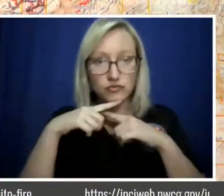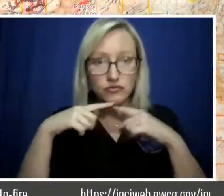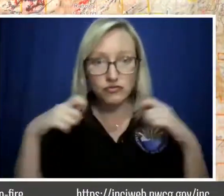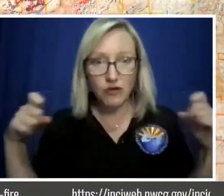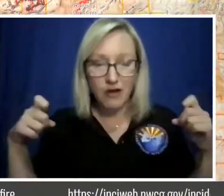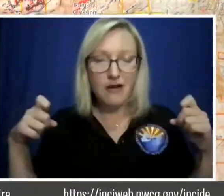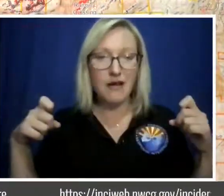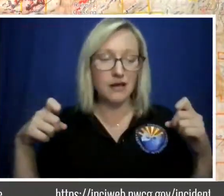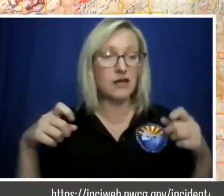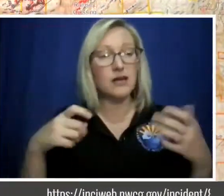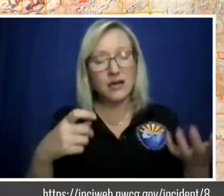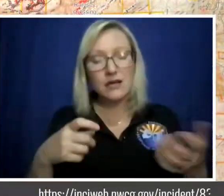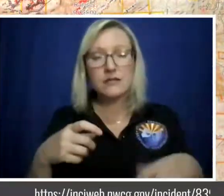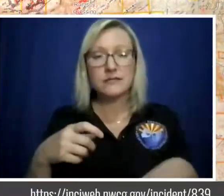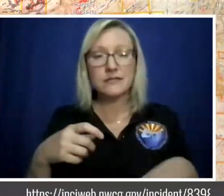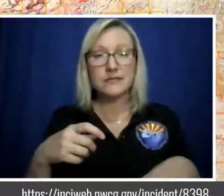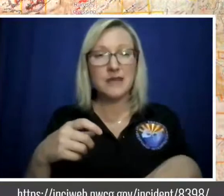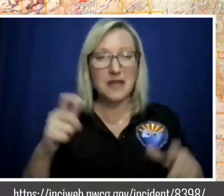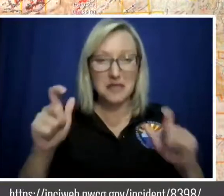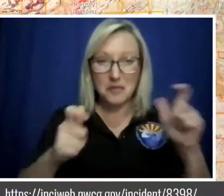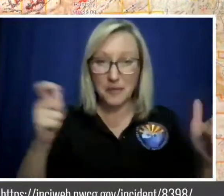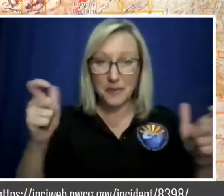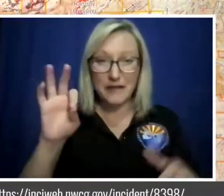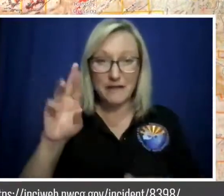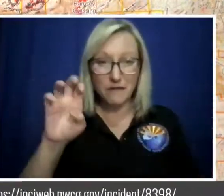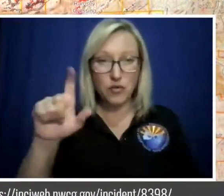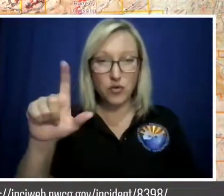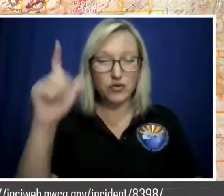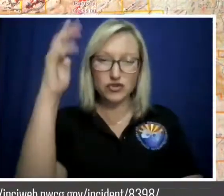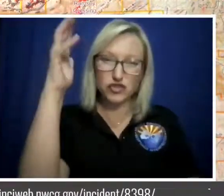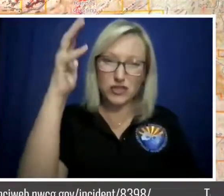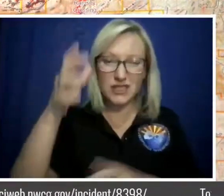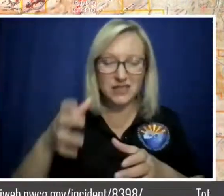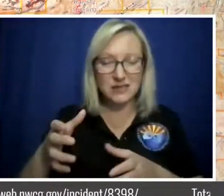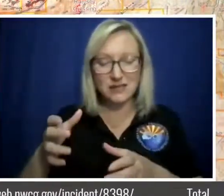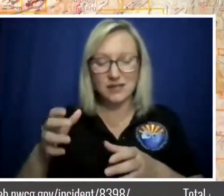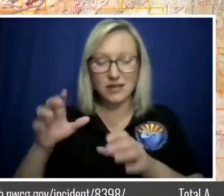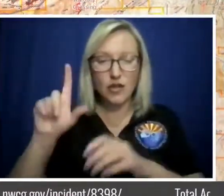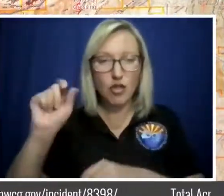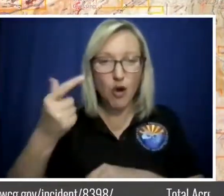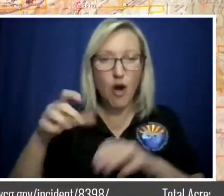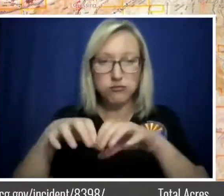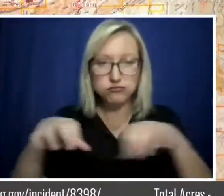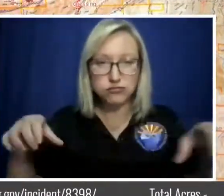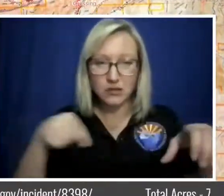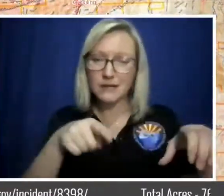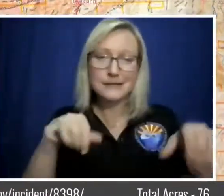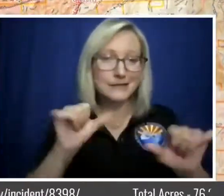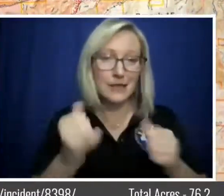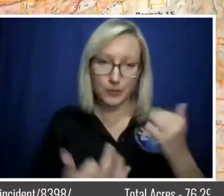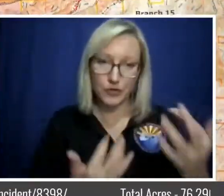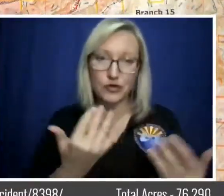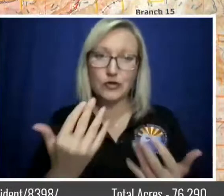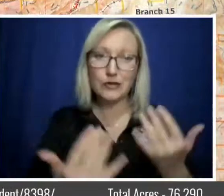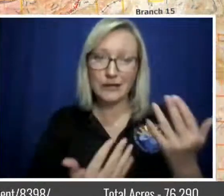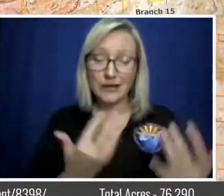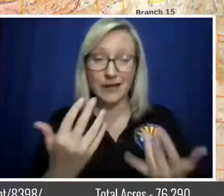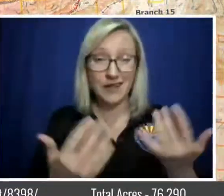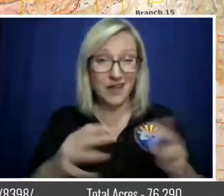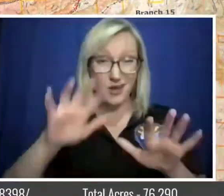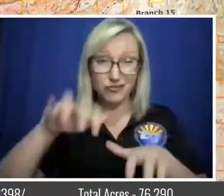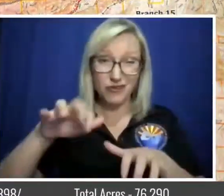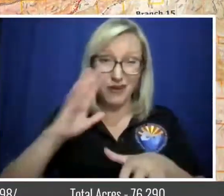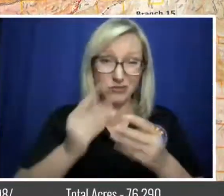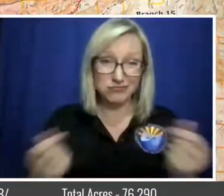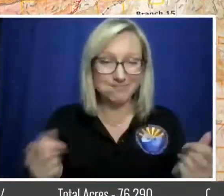trees and the larger fuels that are out there, they're still burning underneath where the rain can't get to them, and they're going to hold that heat through this rainstorm and